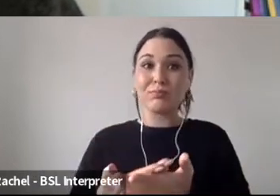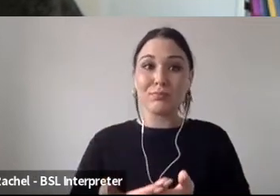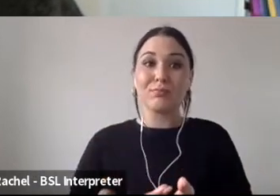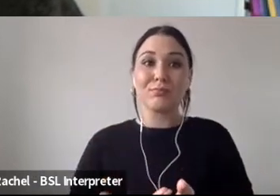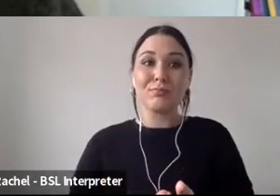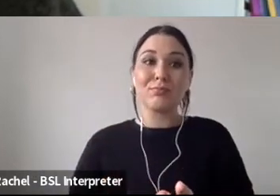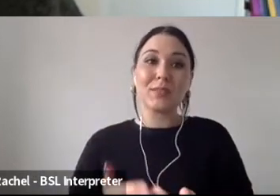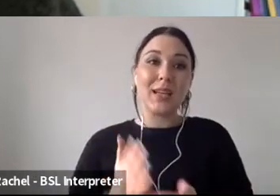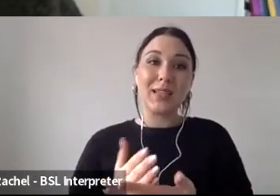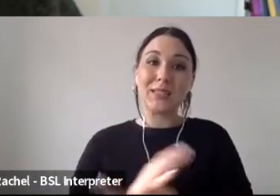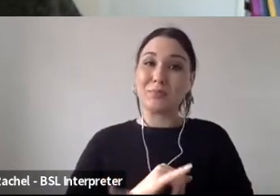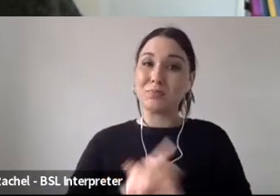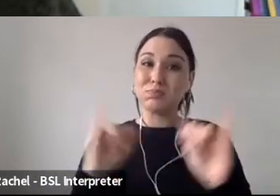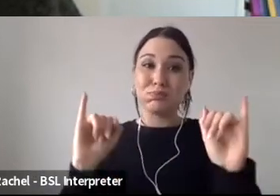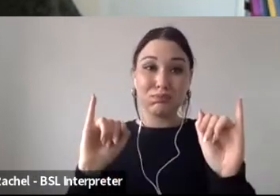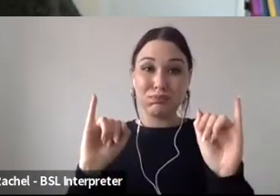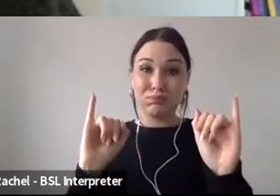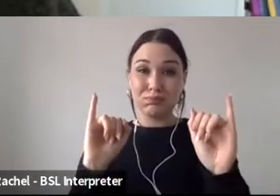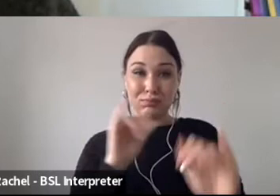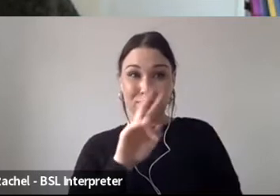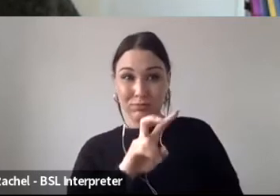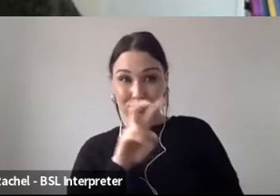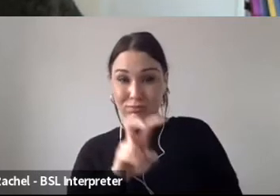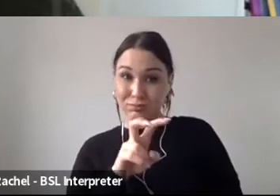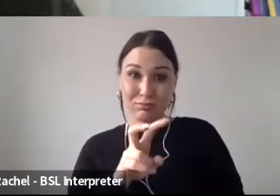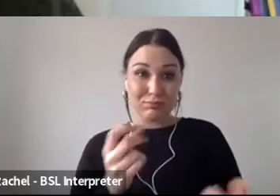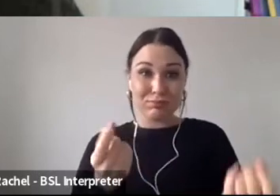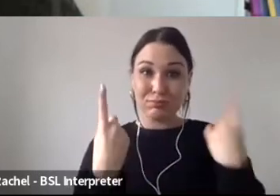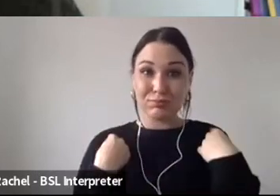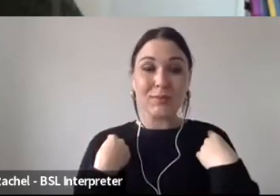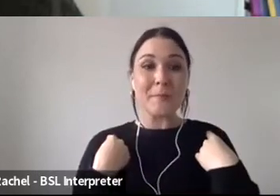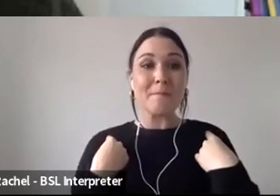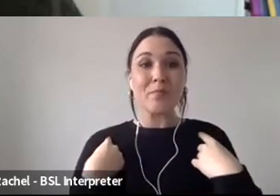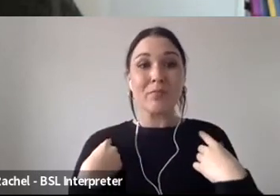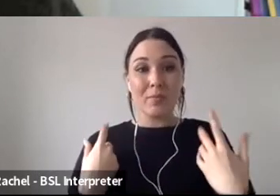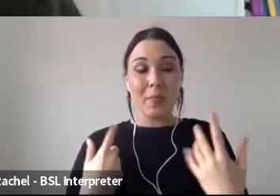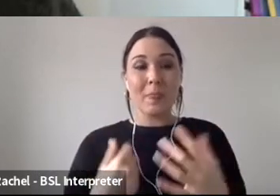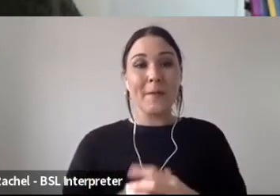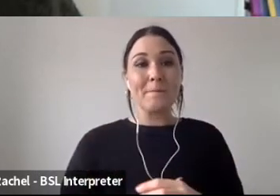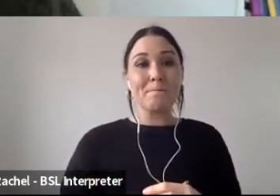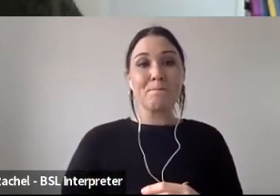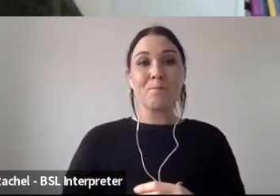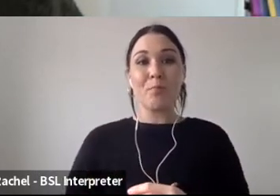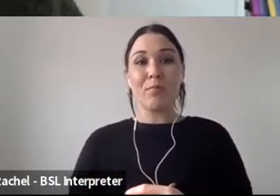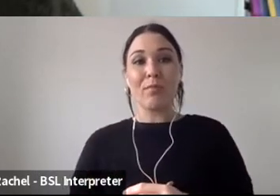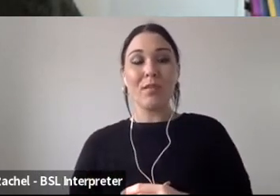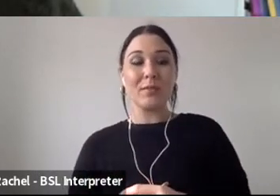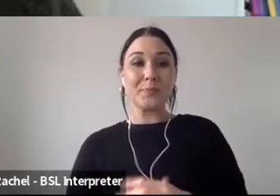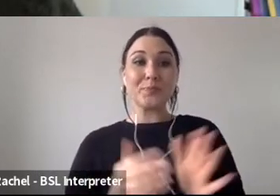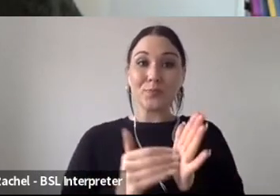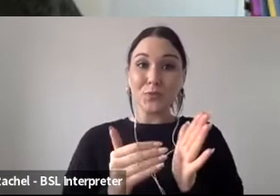is a real menace to someone who's hard of hearing. I mean, I'm really fortunate